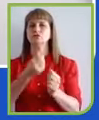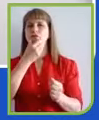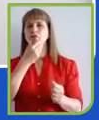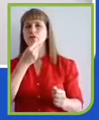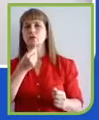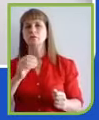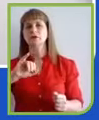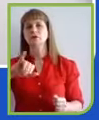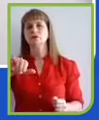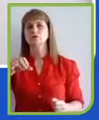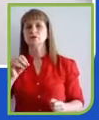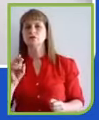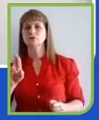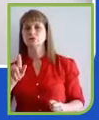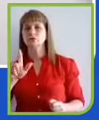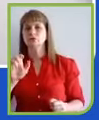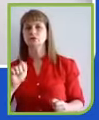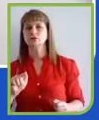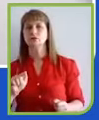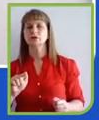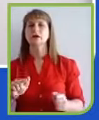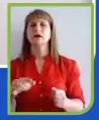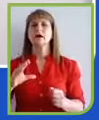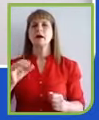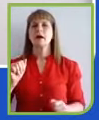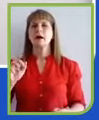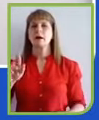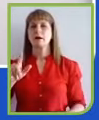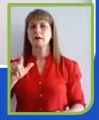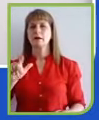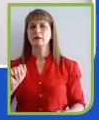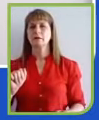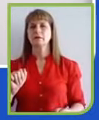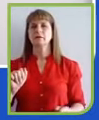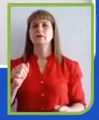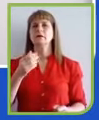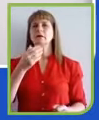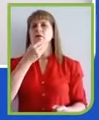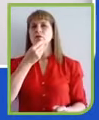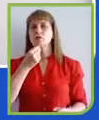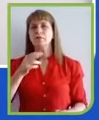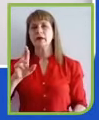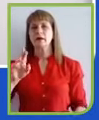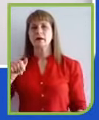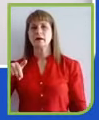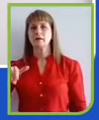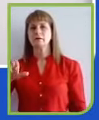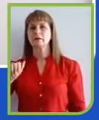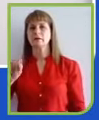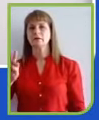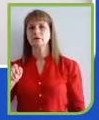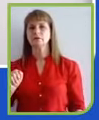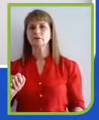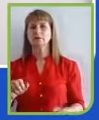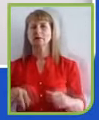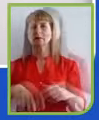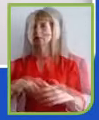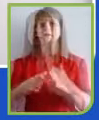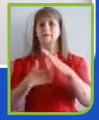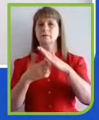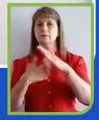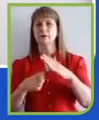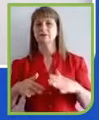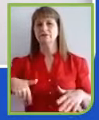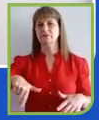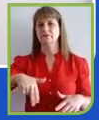Carla Cipra, from Ambev, and Renato Gasparetto, from Avivo, to discuss these themes with you. Without any